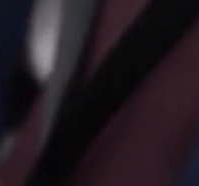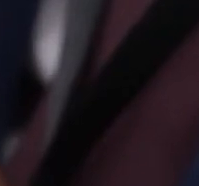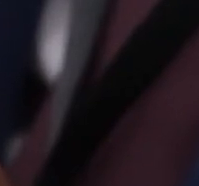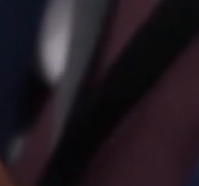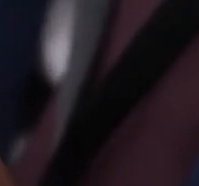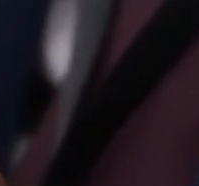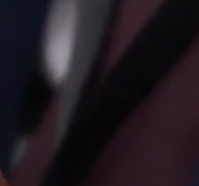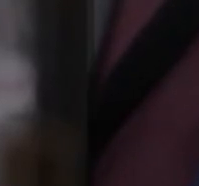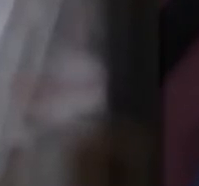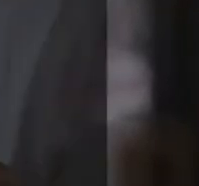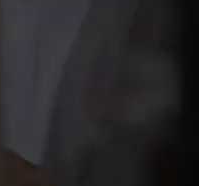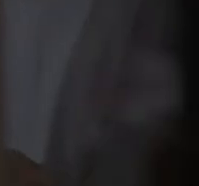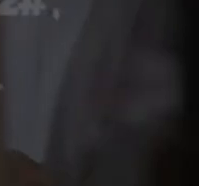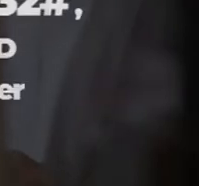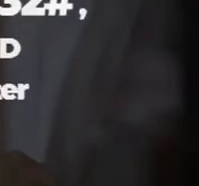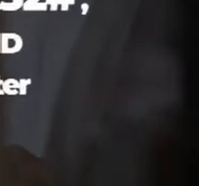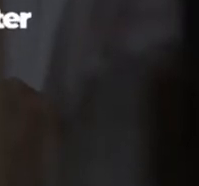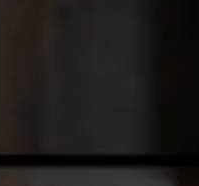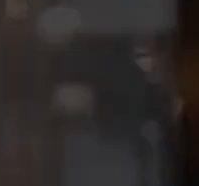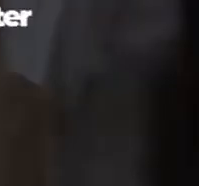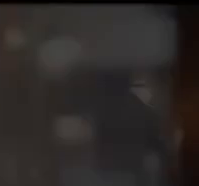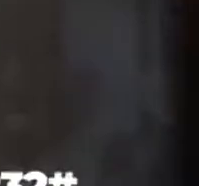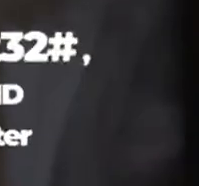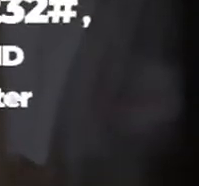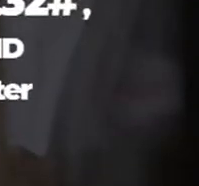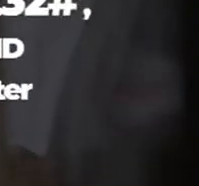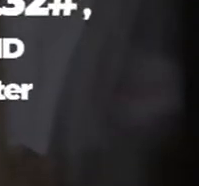*007*#. Or you can use Eswatini Imali.